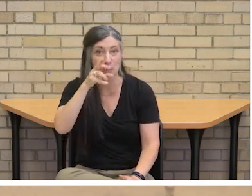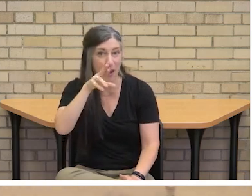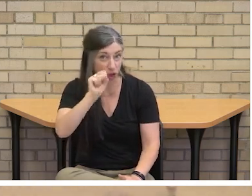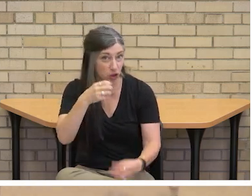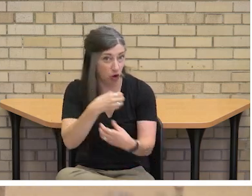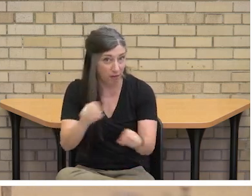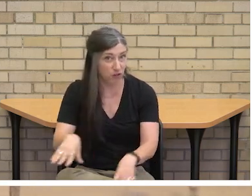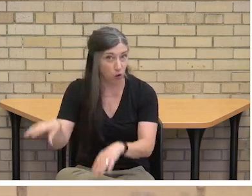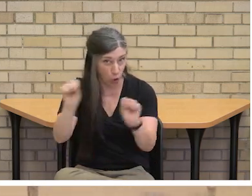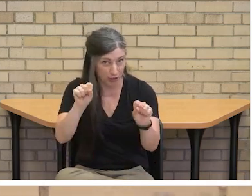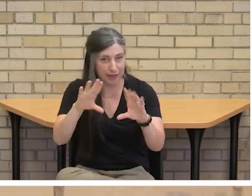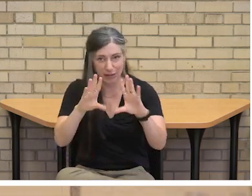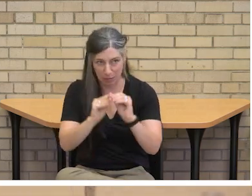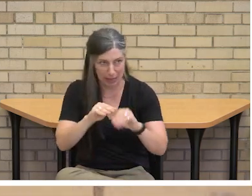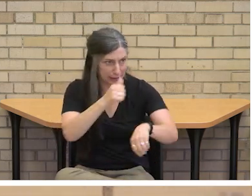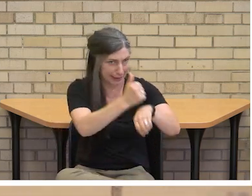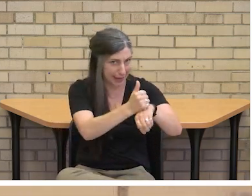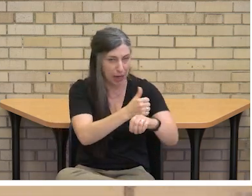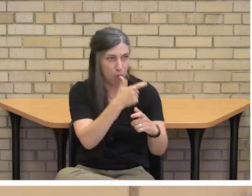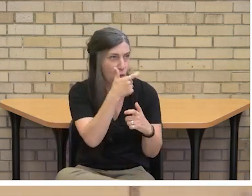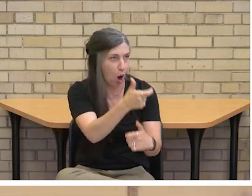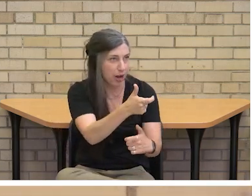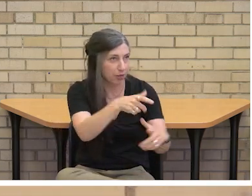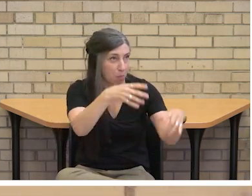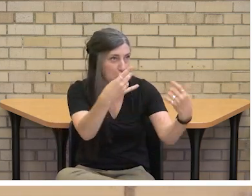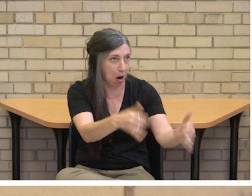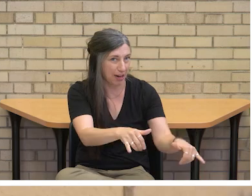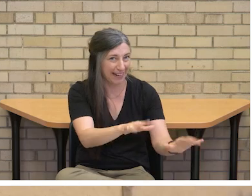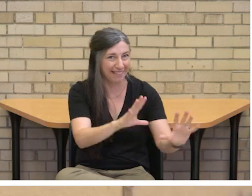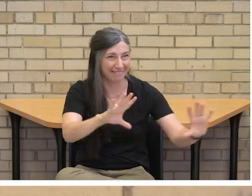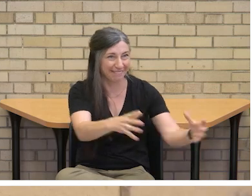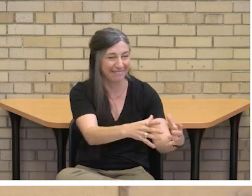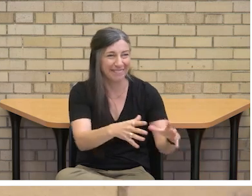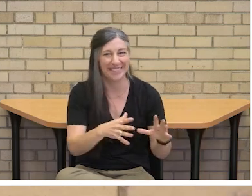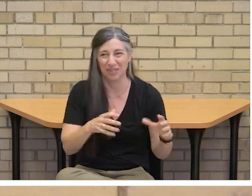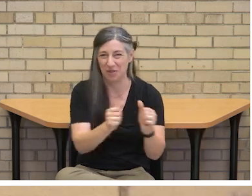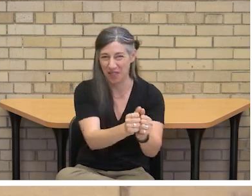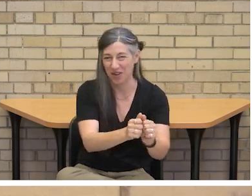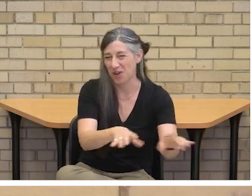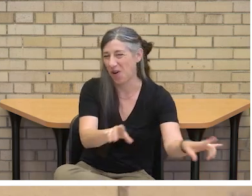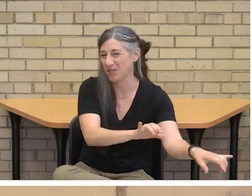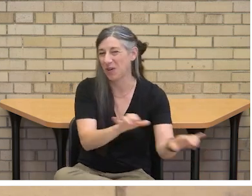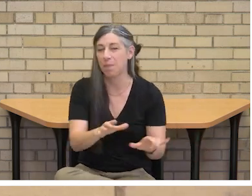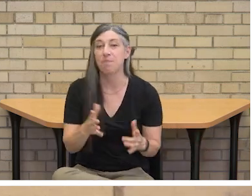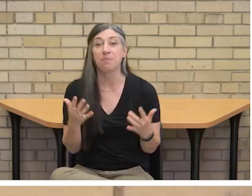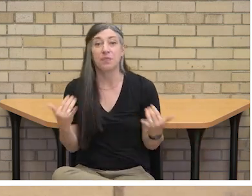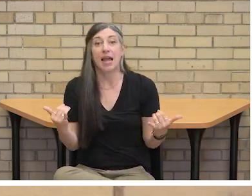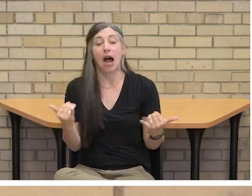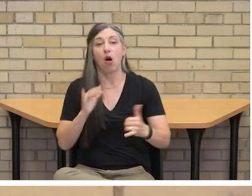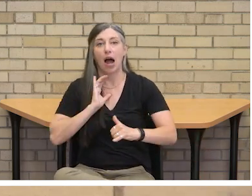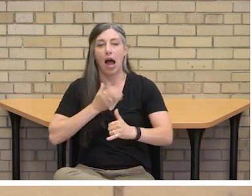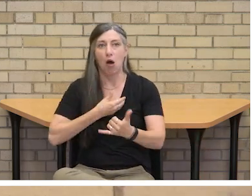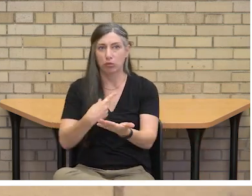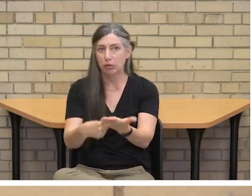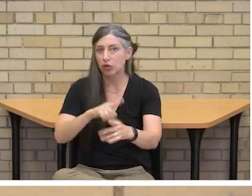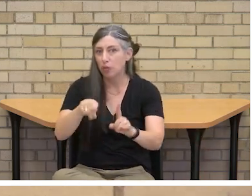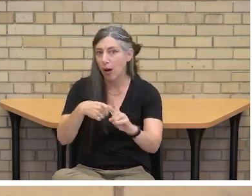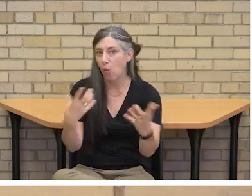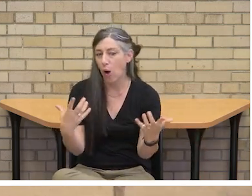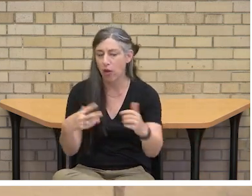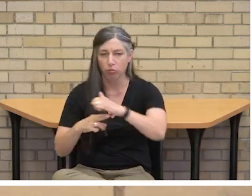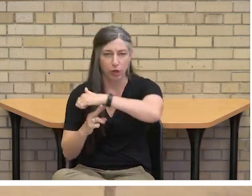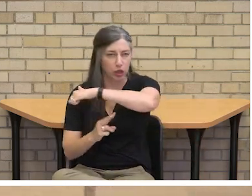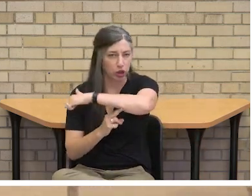and setting up the watch party at Fraser Fieldhouse as well. We're here to talk about Charles Anderson Memorial